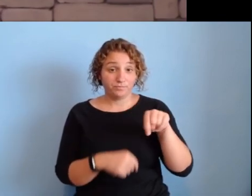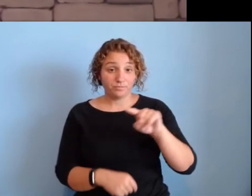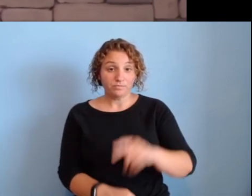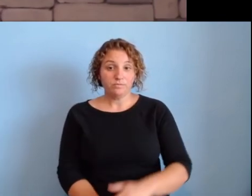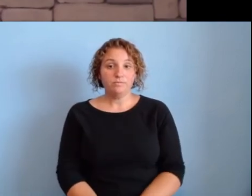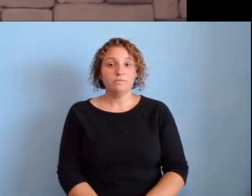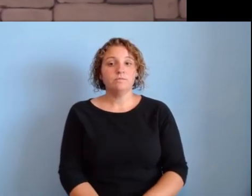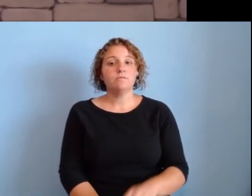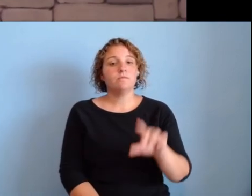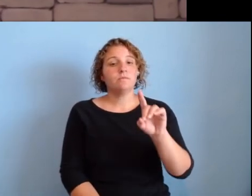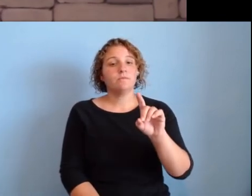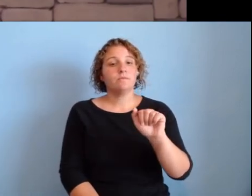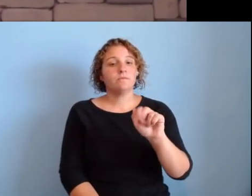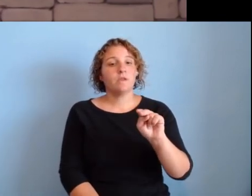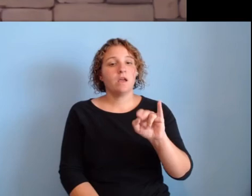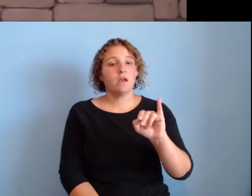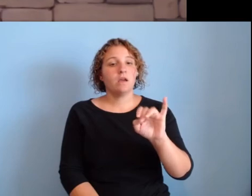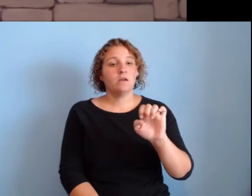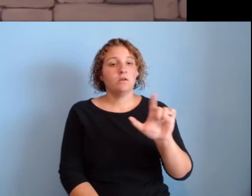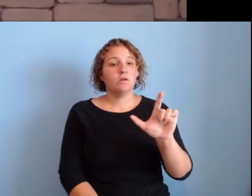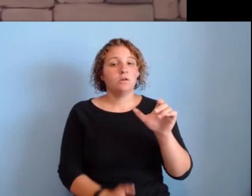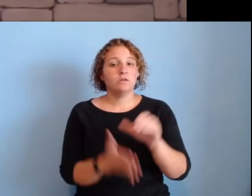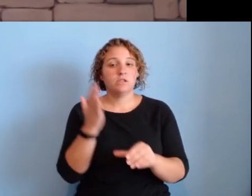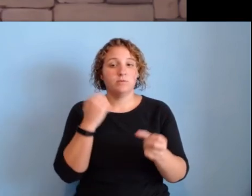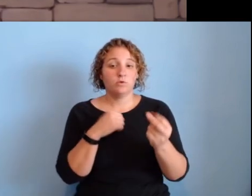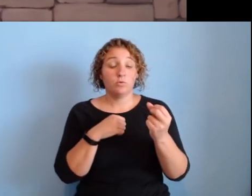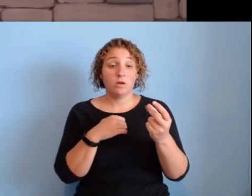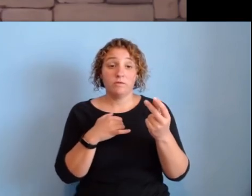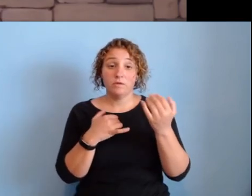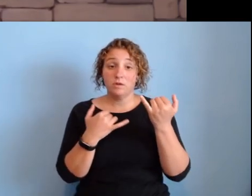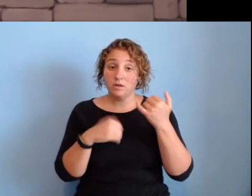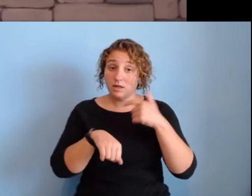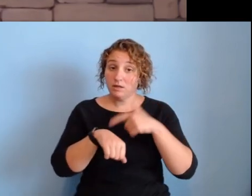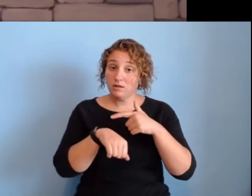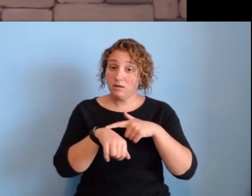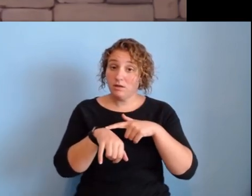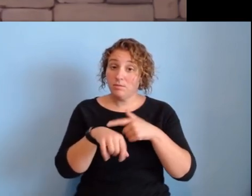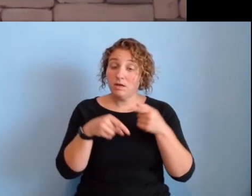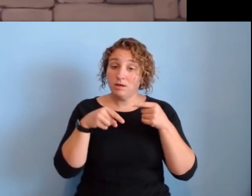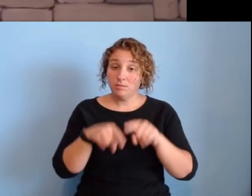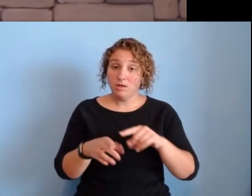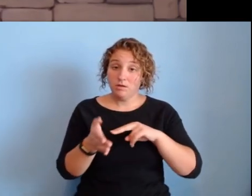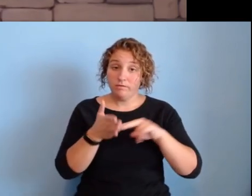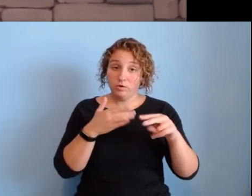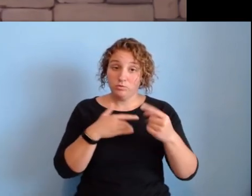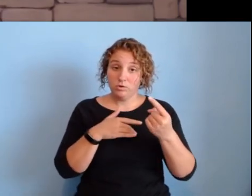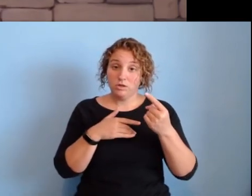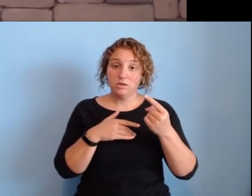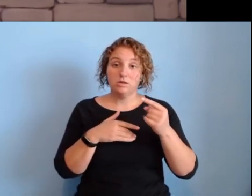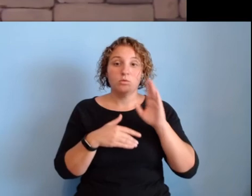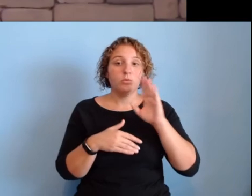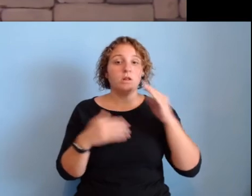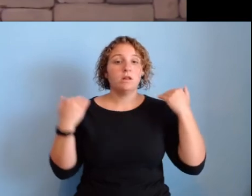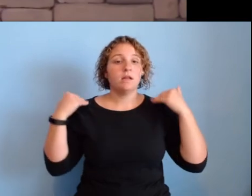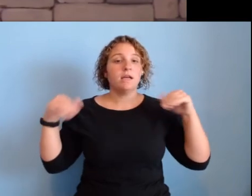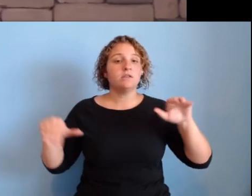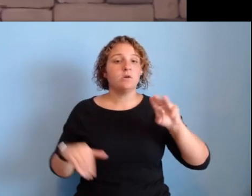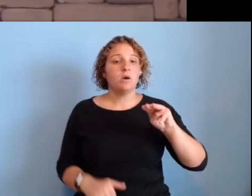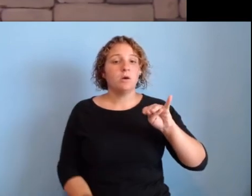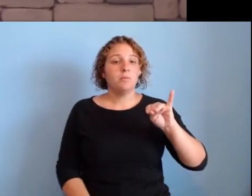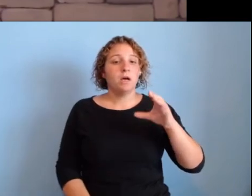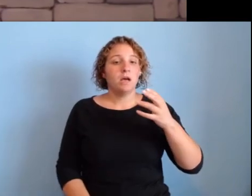Daniel chapter 12. At that time, verse 1, Shall Michael stand up the great prince